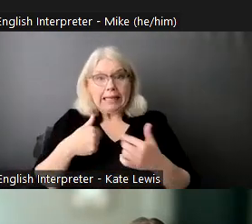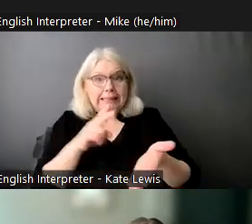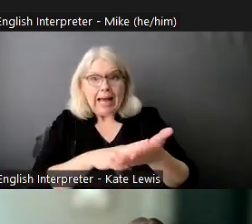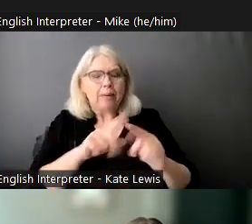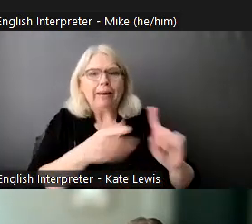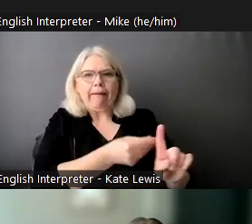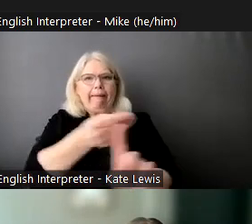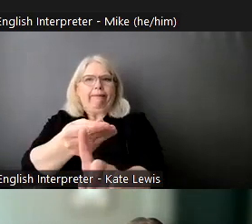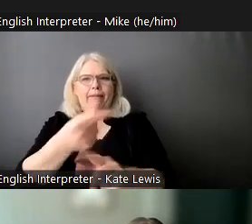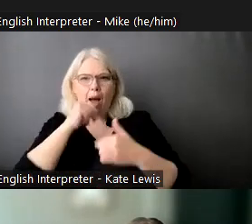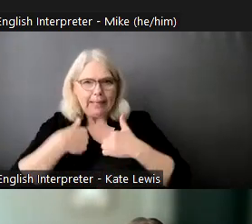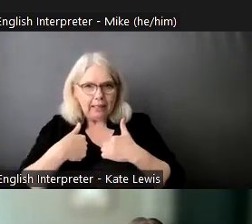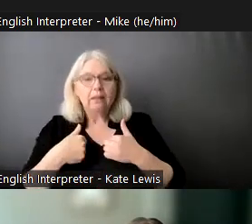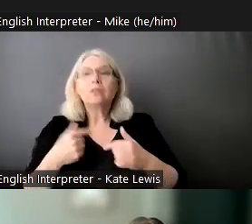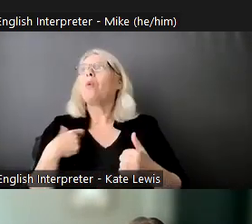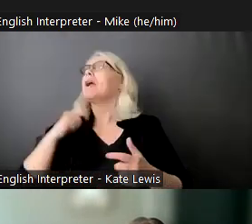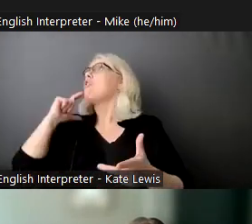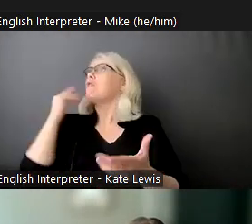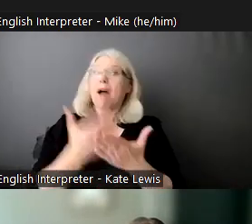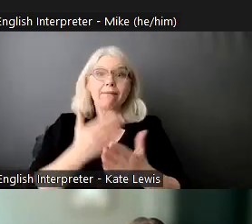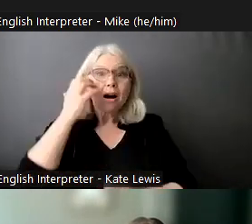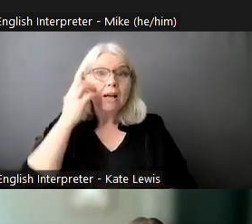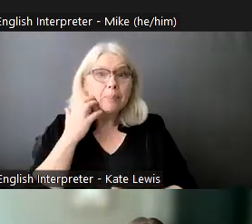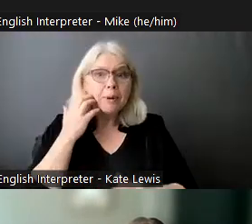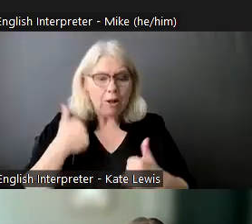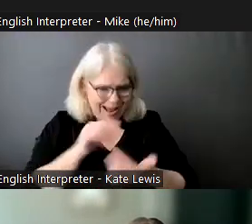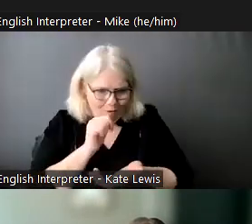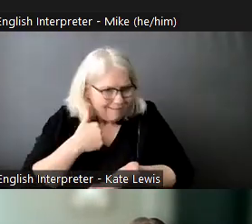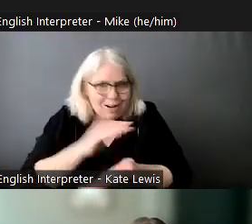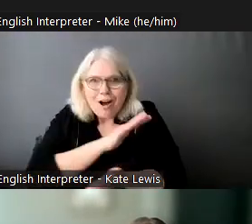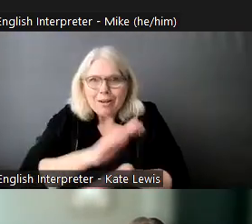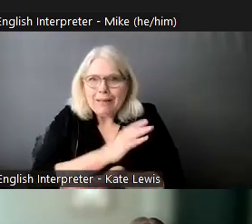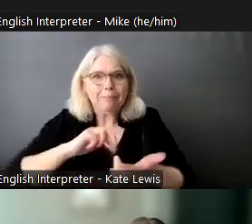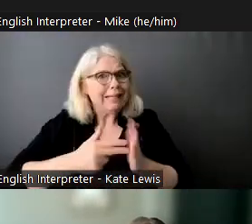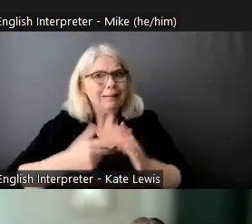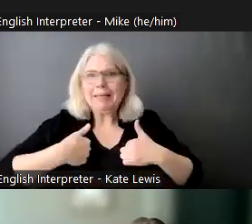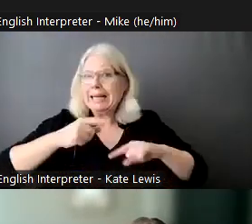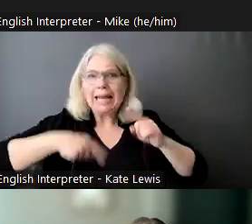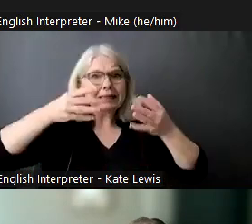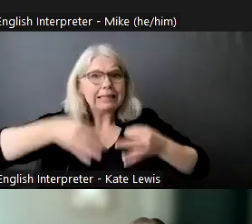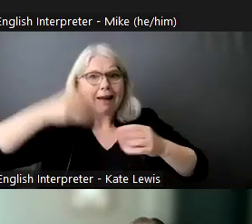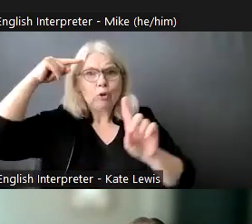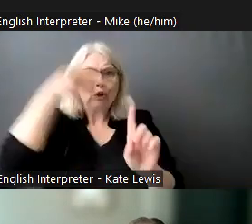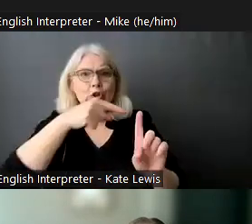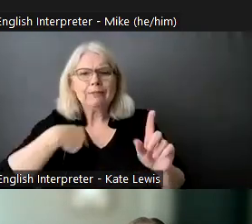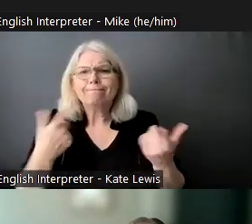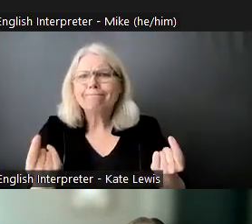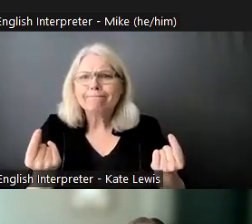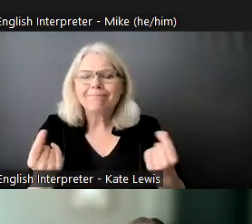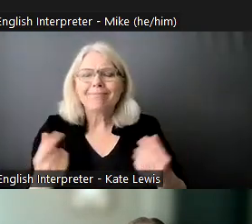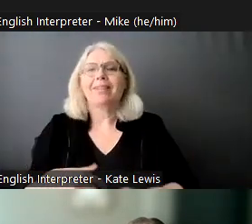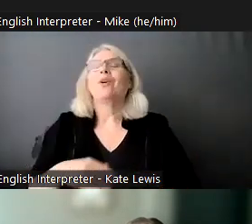document and I was not able to make decisions for her. So there's a lot to unpack there.